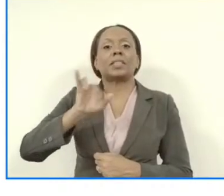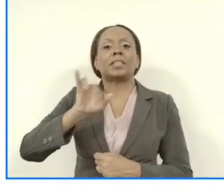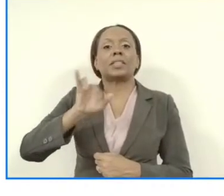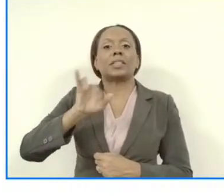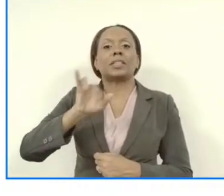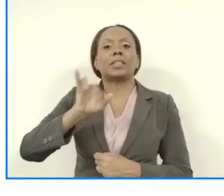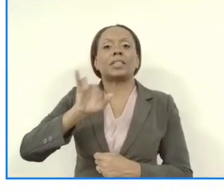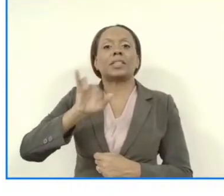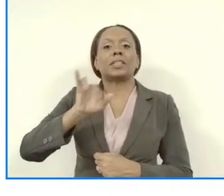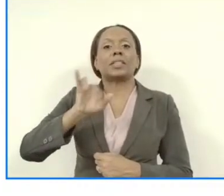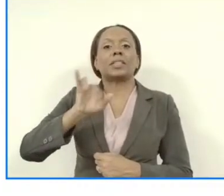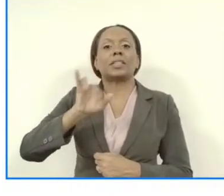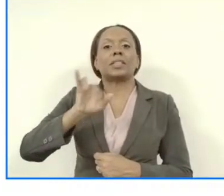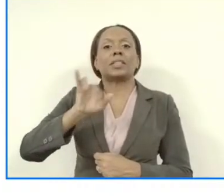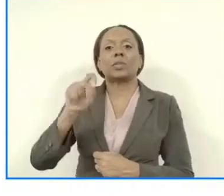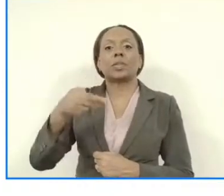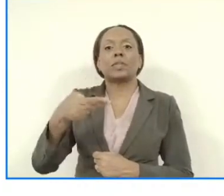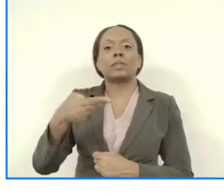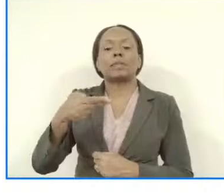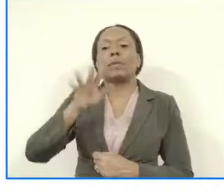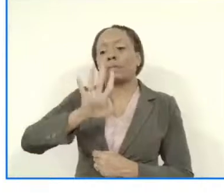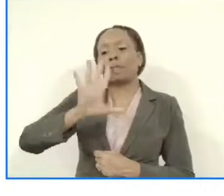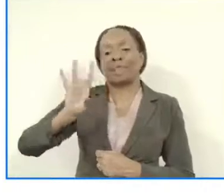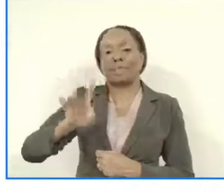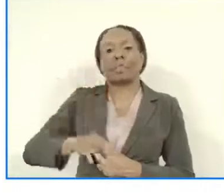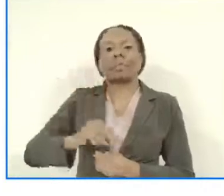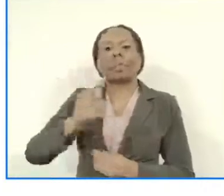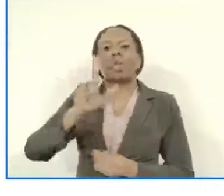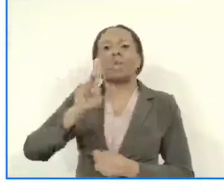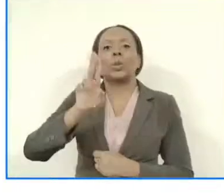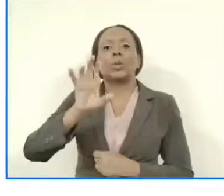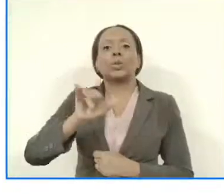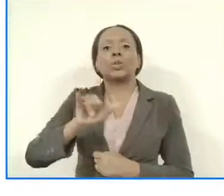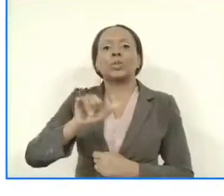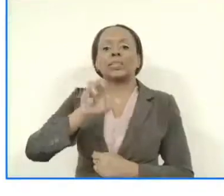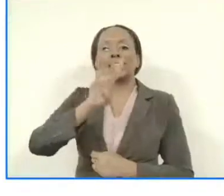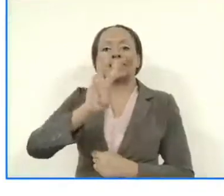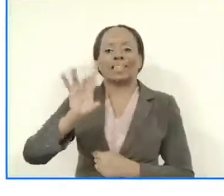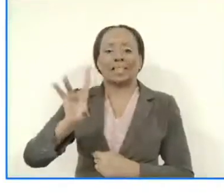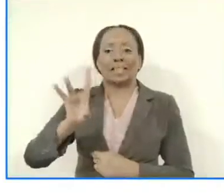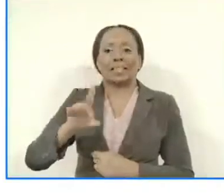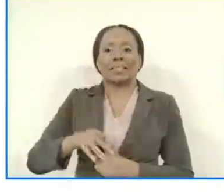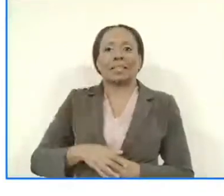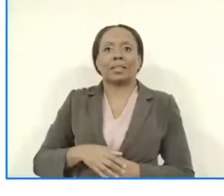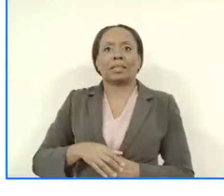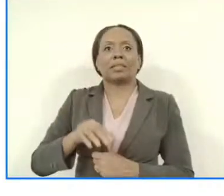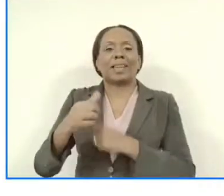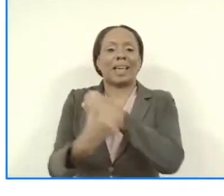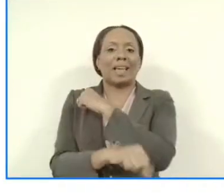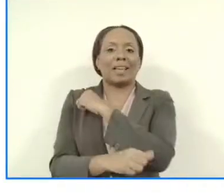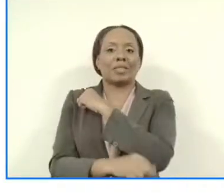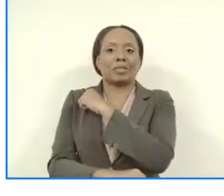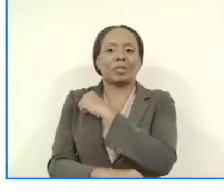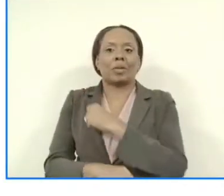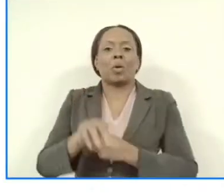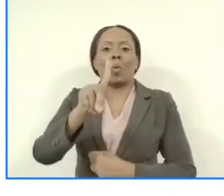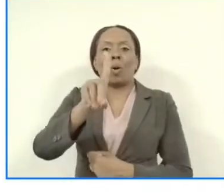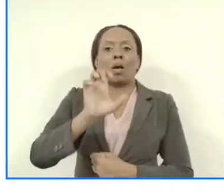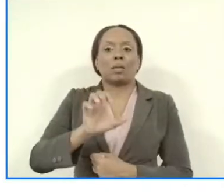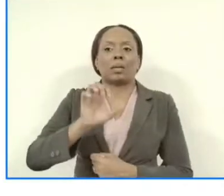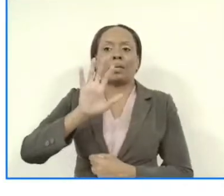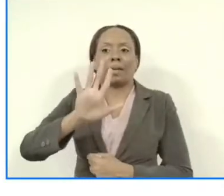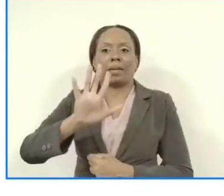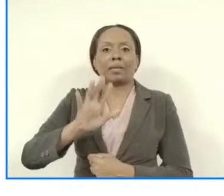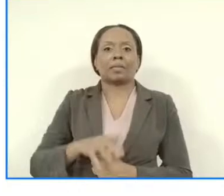119. St. Joseph, 58. St. Lucy, 68. St. Andrew, 105.